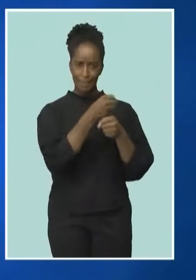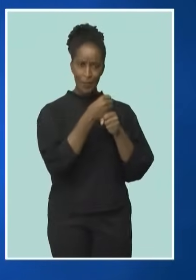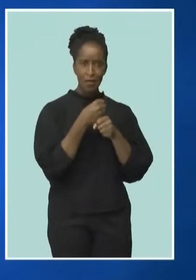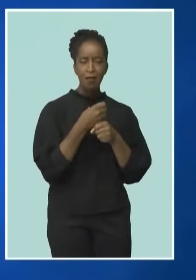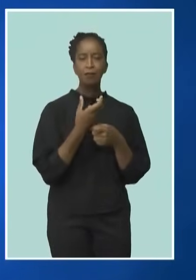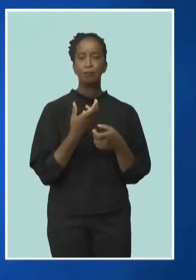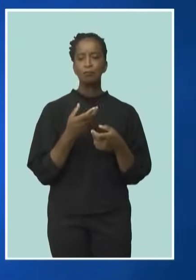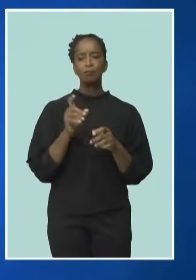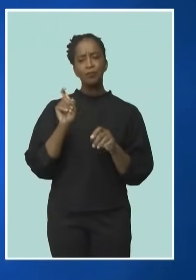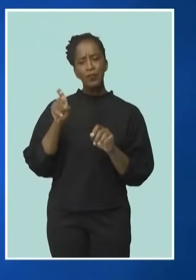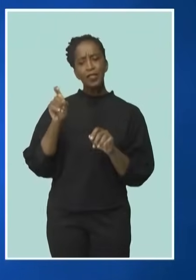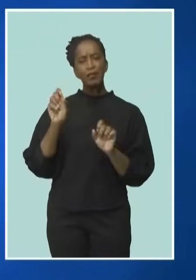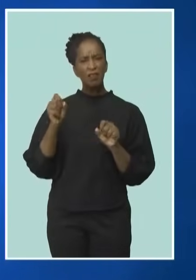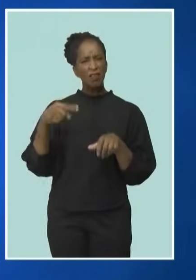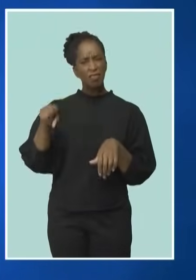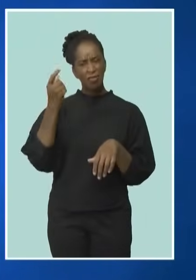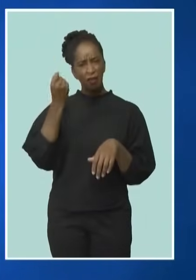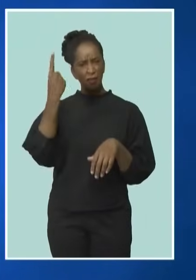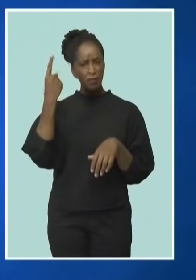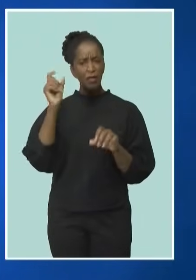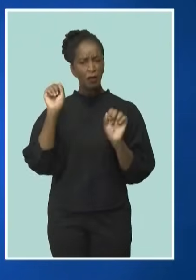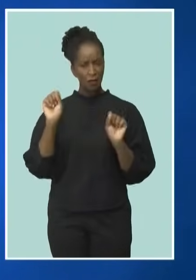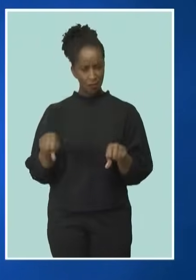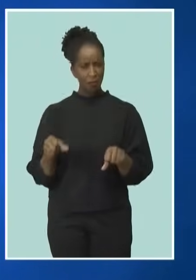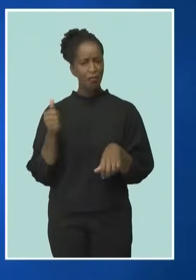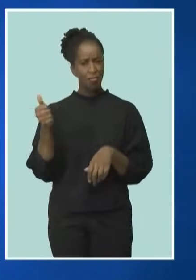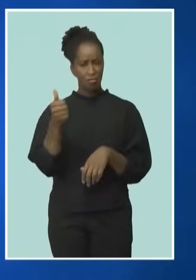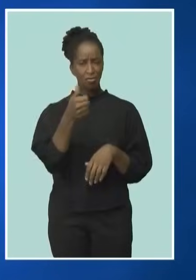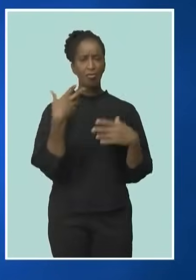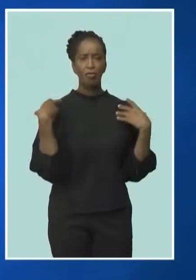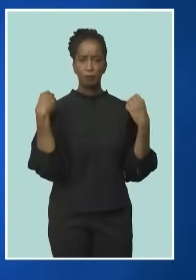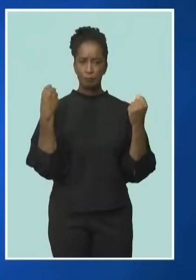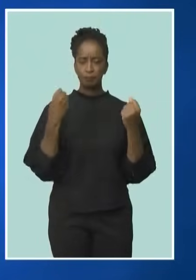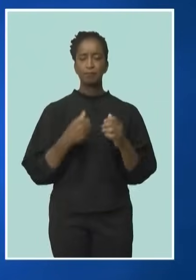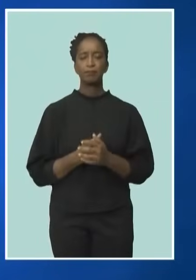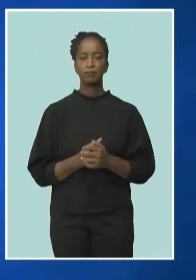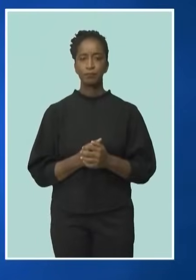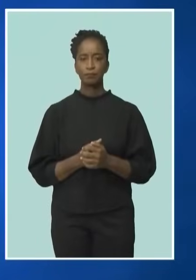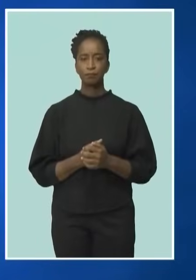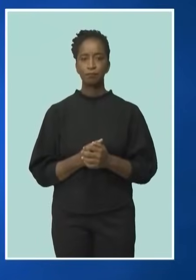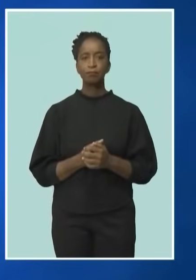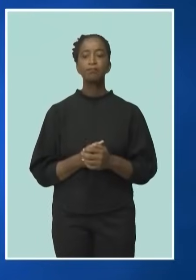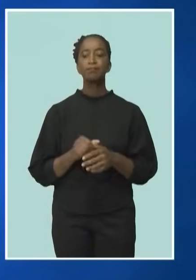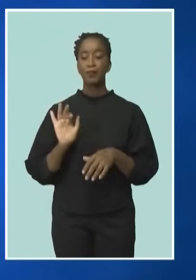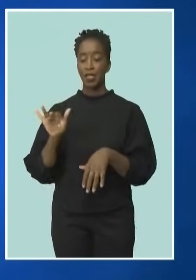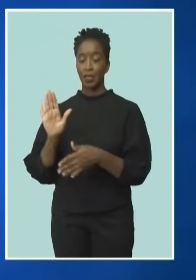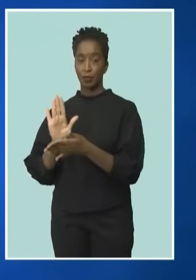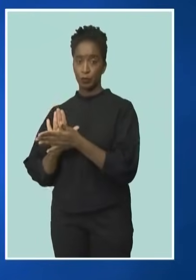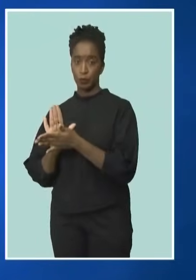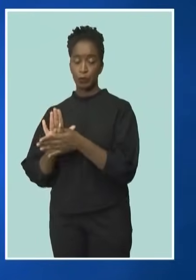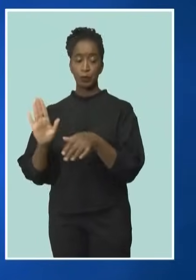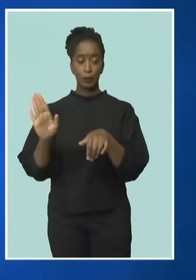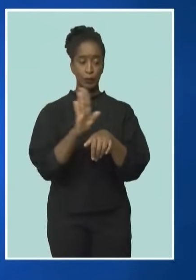reach. Several businesses partnered with the Welches St. Thomas Bay School to make the event a success. Onesta